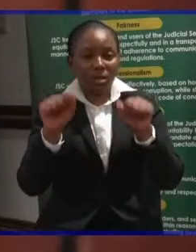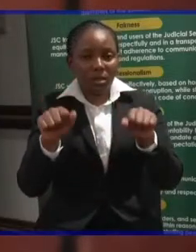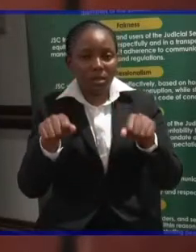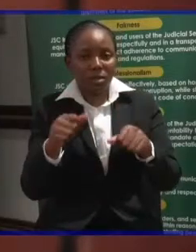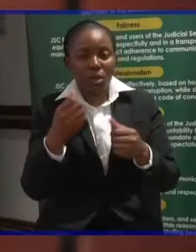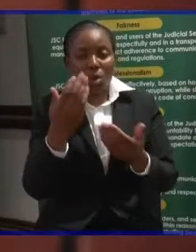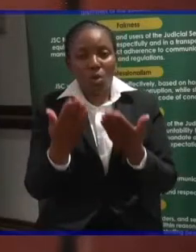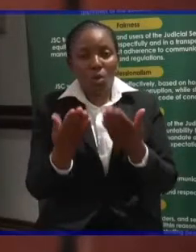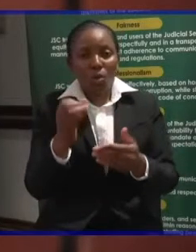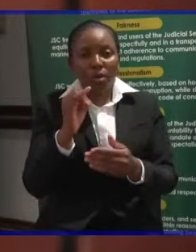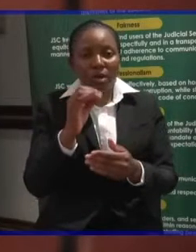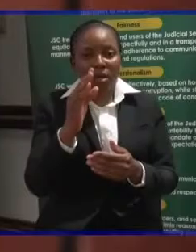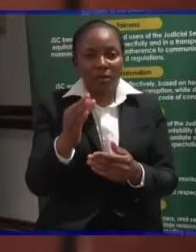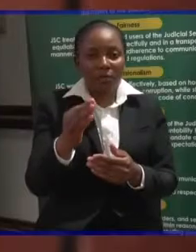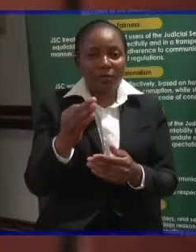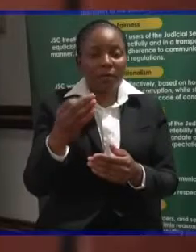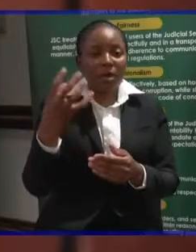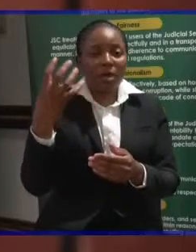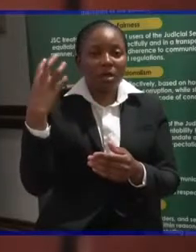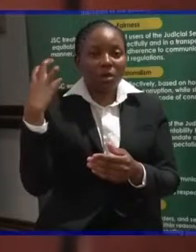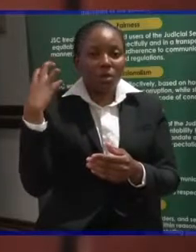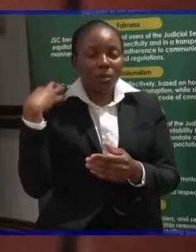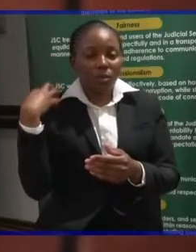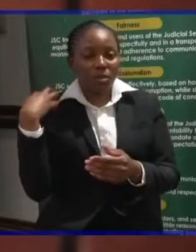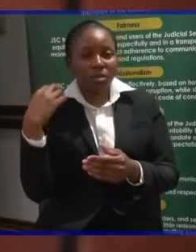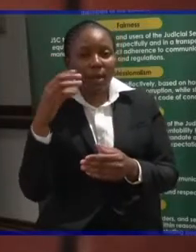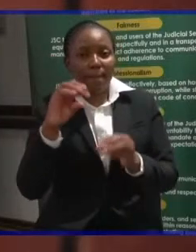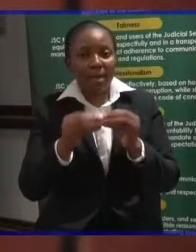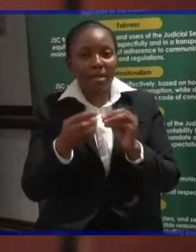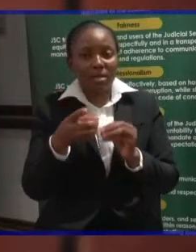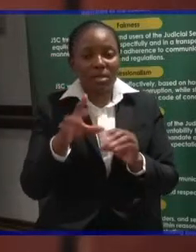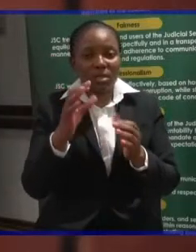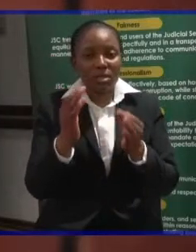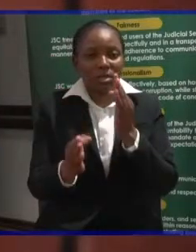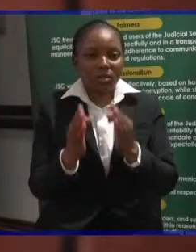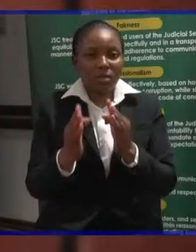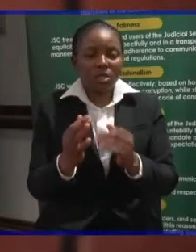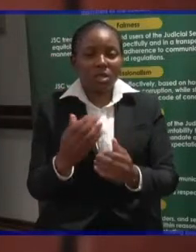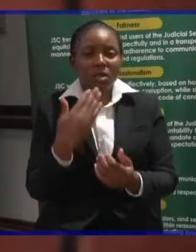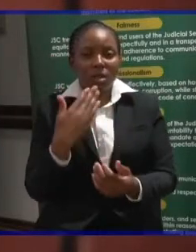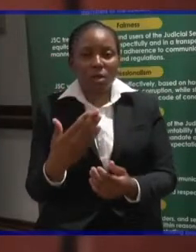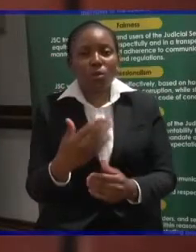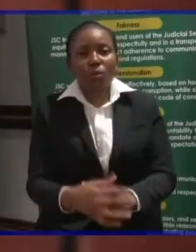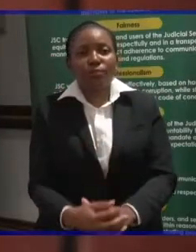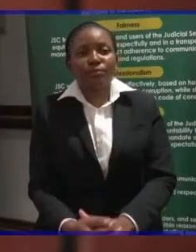if the presiding officer makes that determination. Thank you.